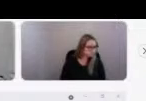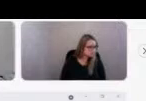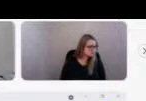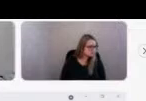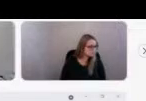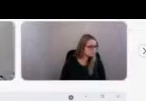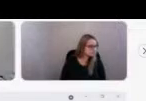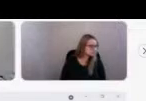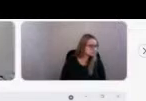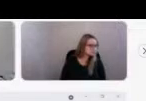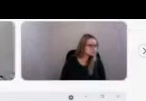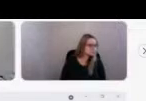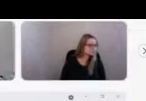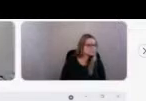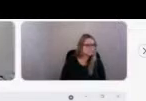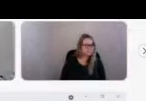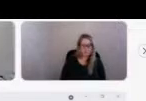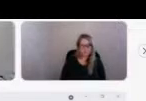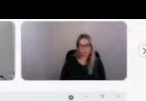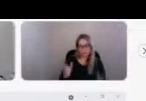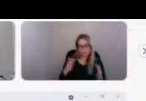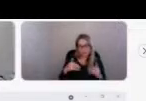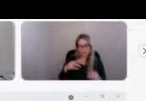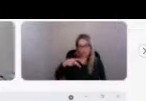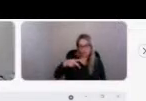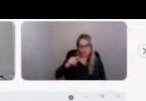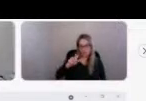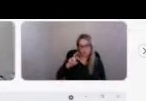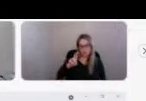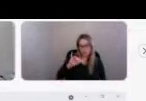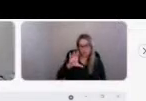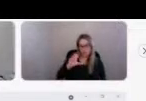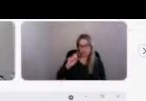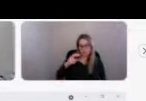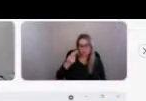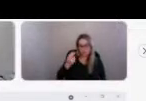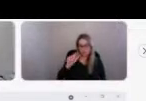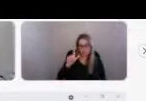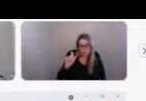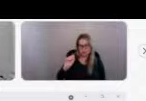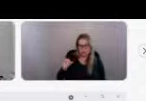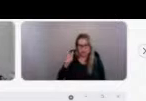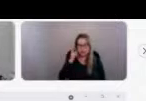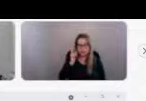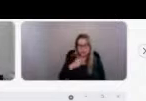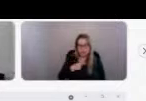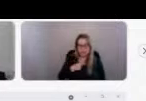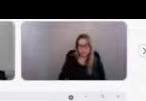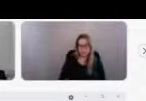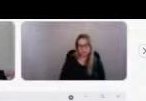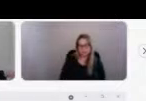okay missy we'll come back to you we're gonna move to patricia hale patricia can you hear us